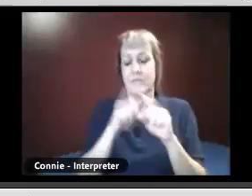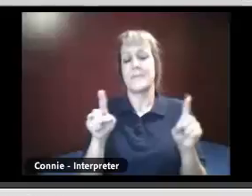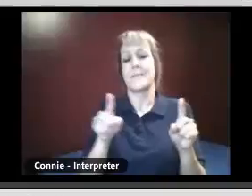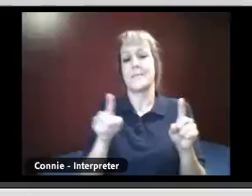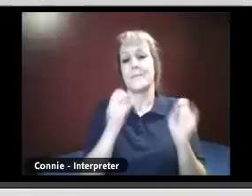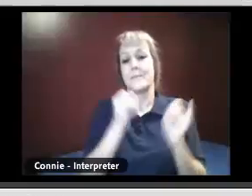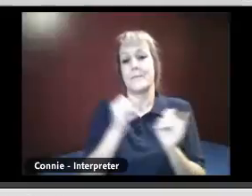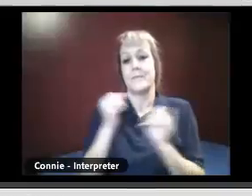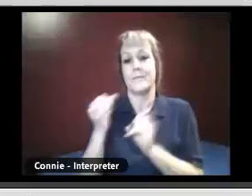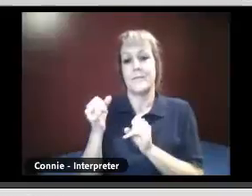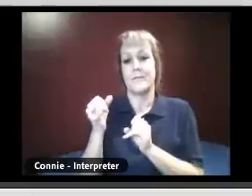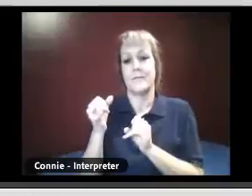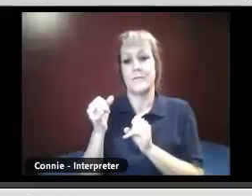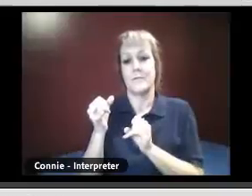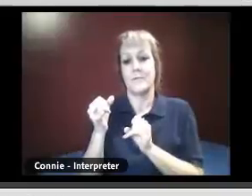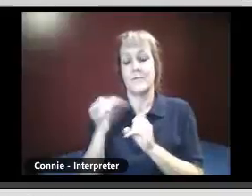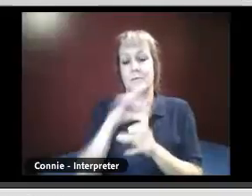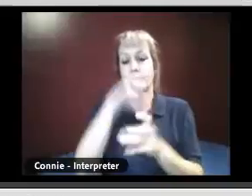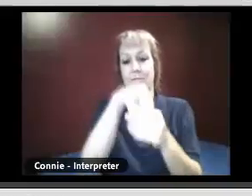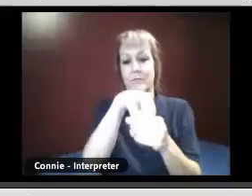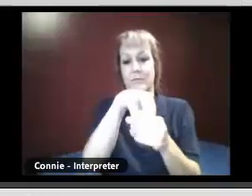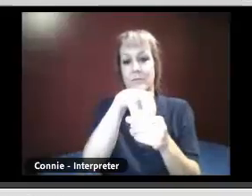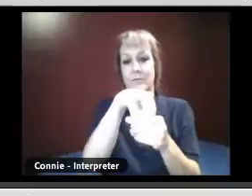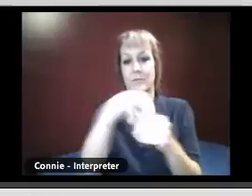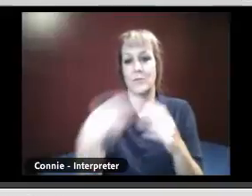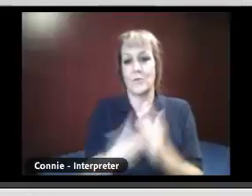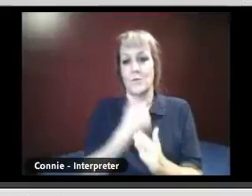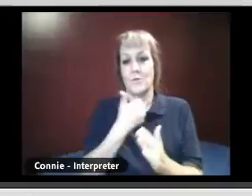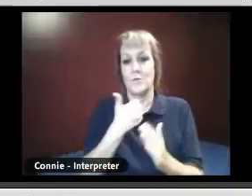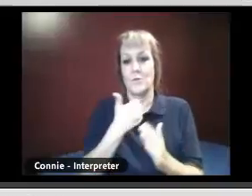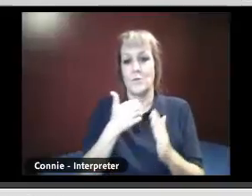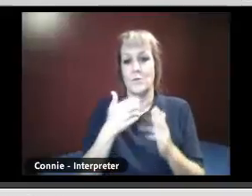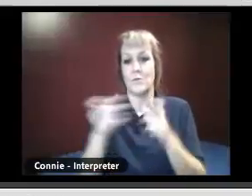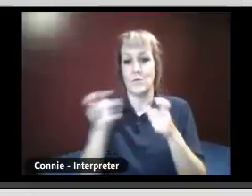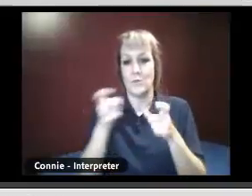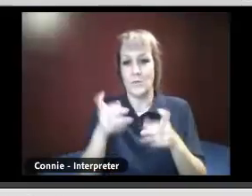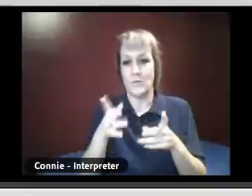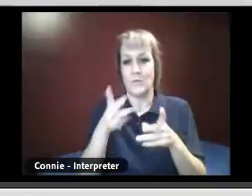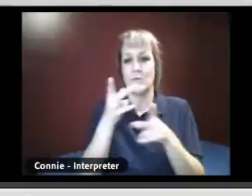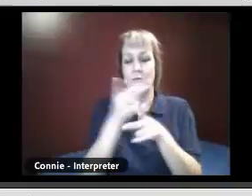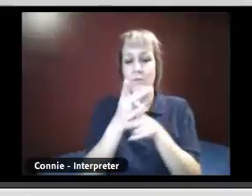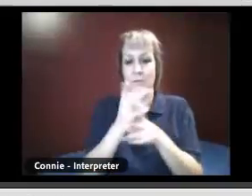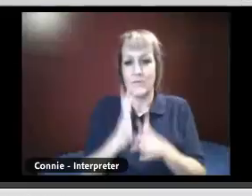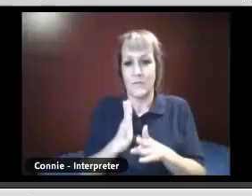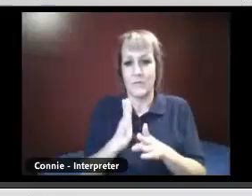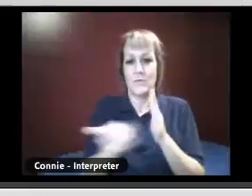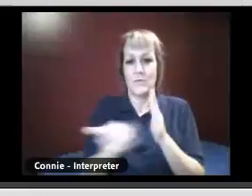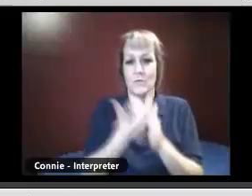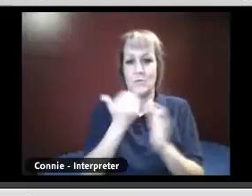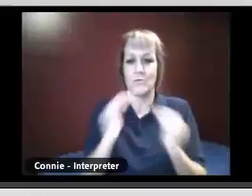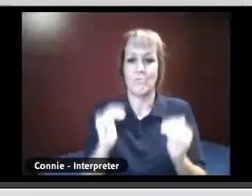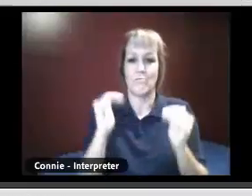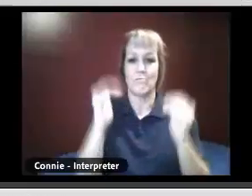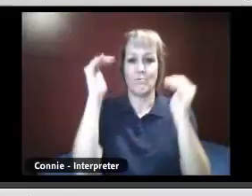individuals who are stepping into new roles as supervisors or managers, and especially those that are promoted from